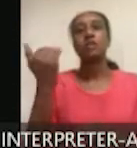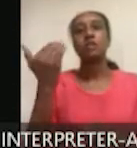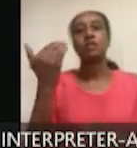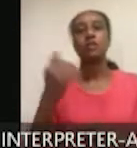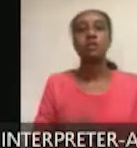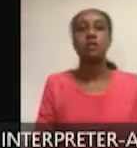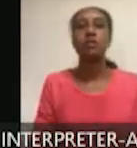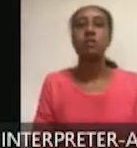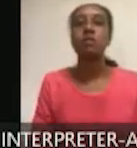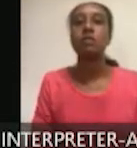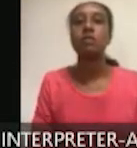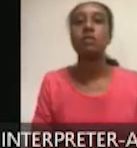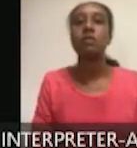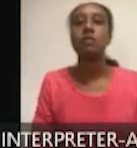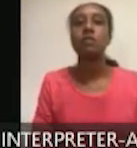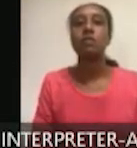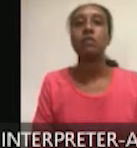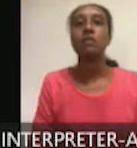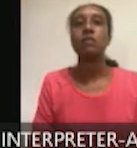October 29, 2015. Next slide, please.